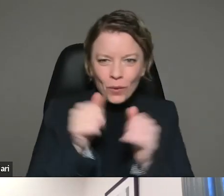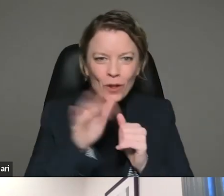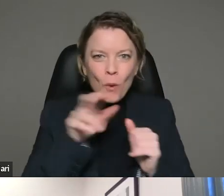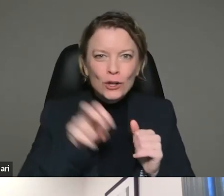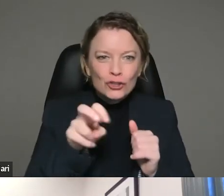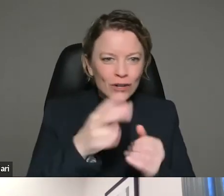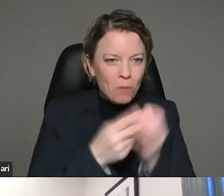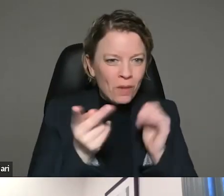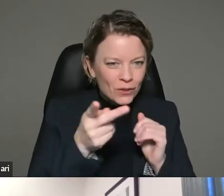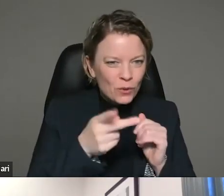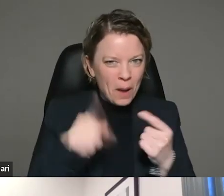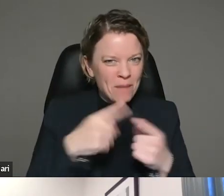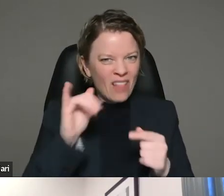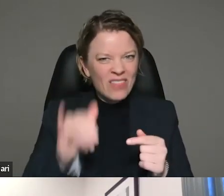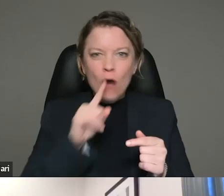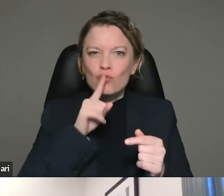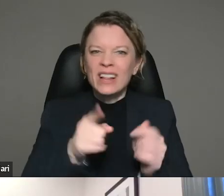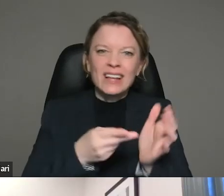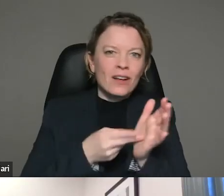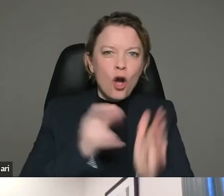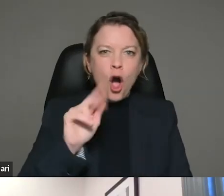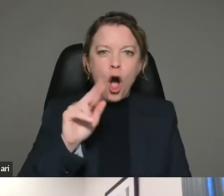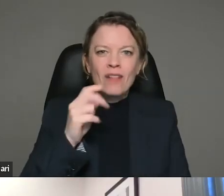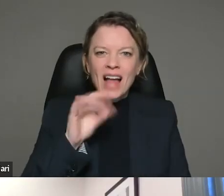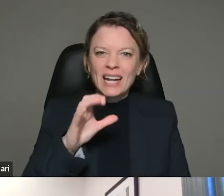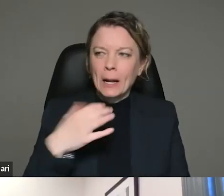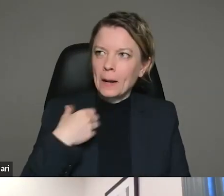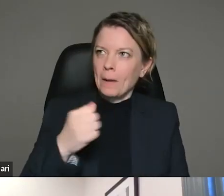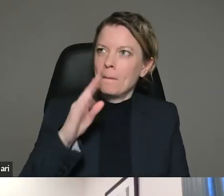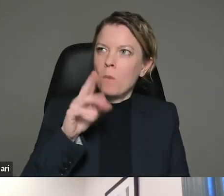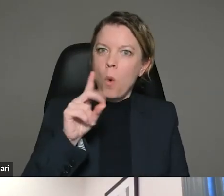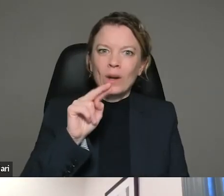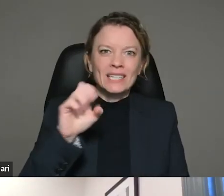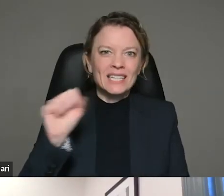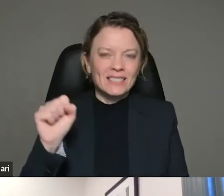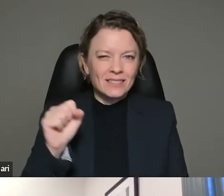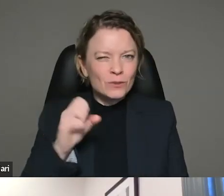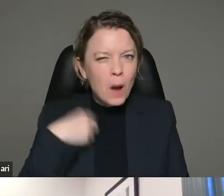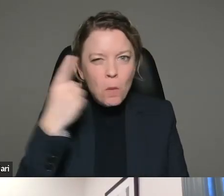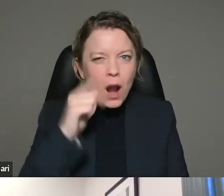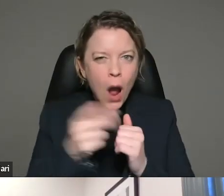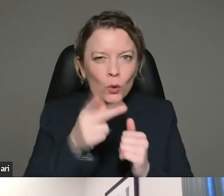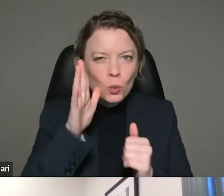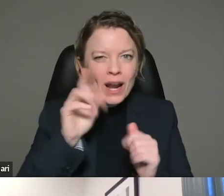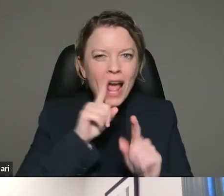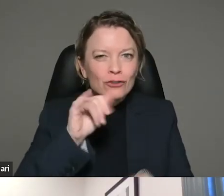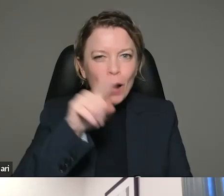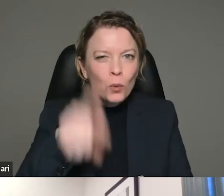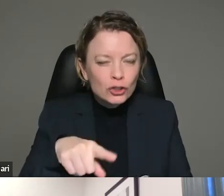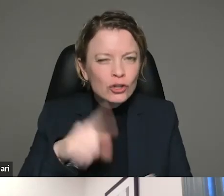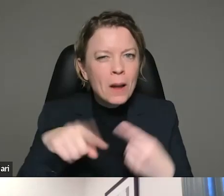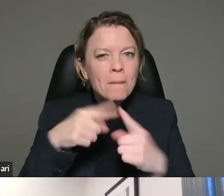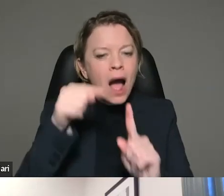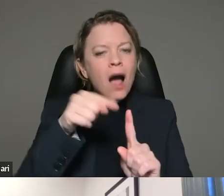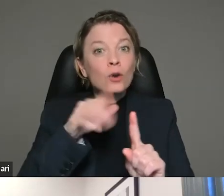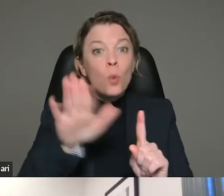kind of authentic boldness. And I'm wondering how you would answer this question. How did Mount Holyoke, your